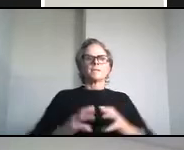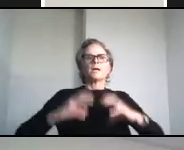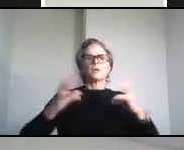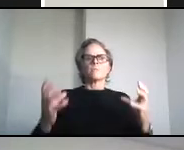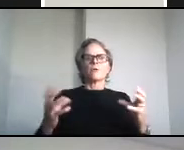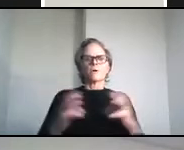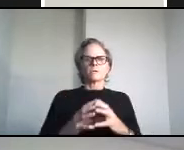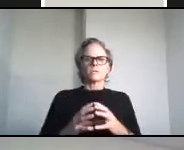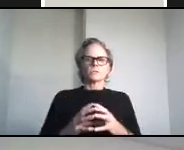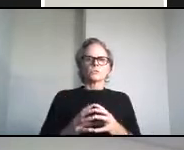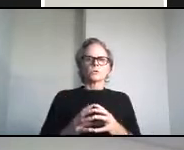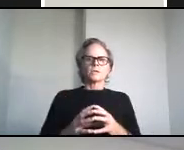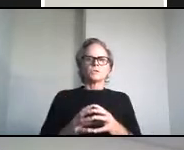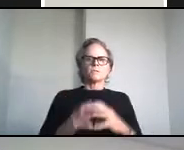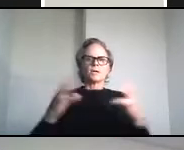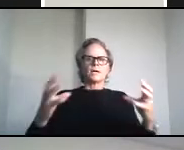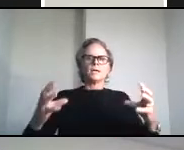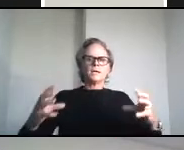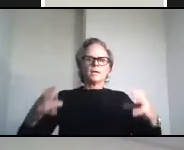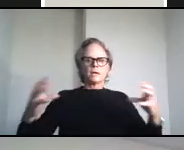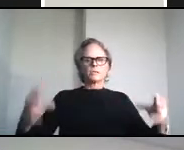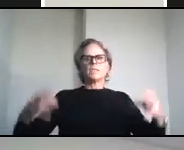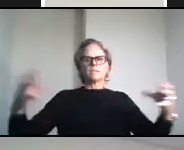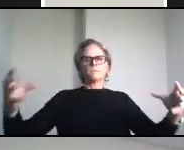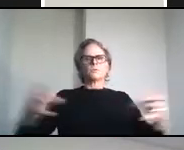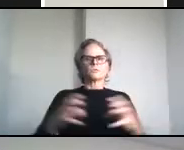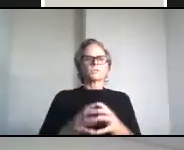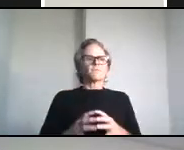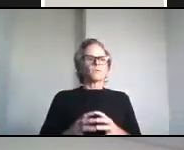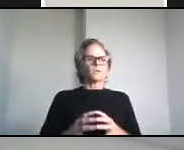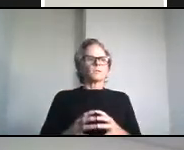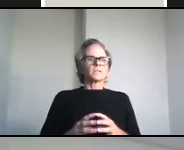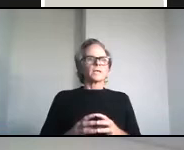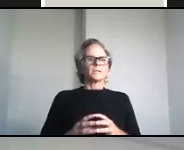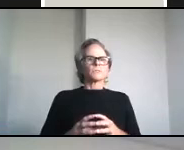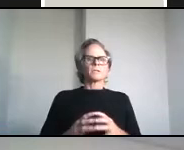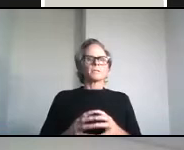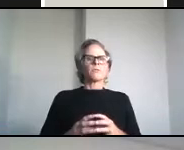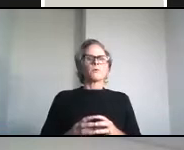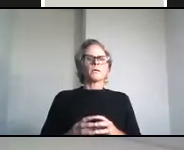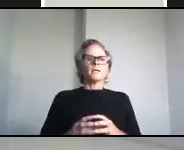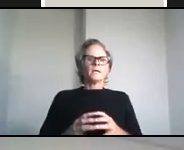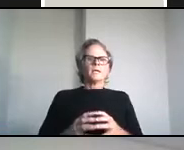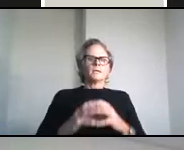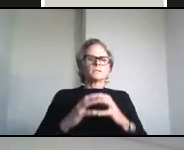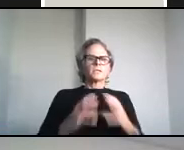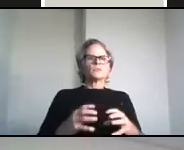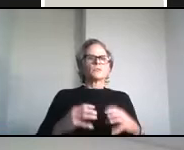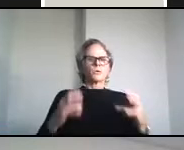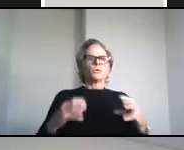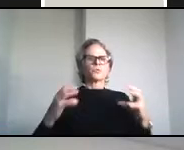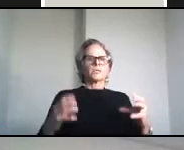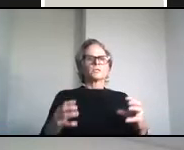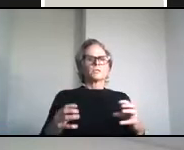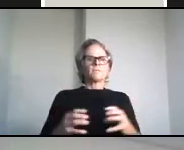sensitively add the other part of the story? And Jim and I and our team and with your staff are going to say it's really employing